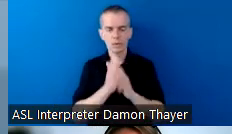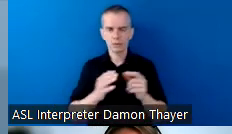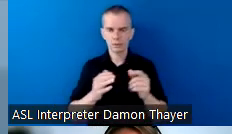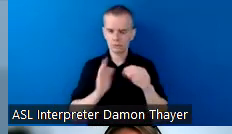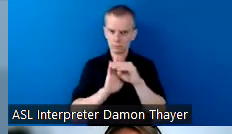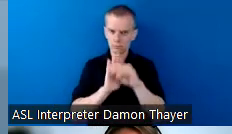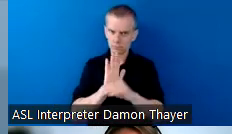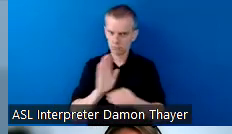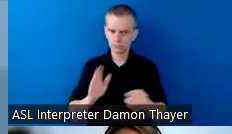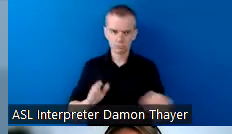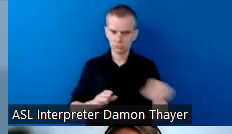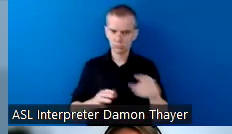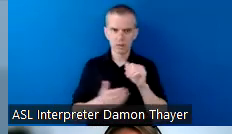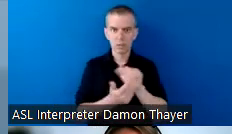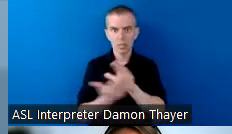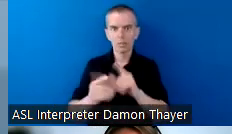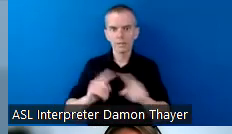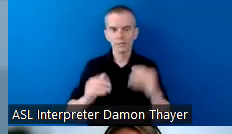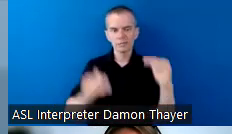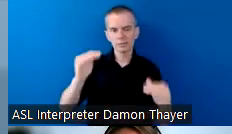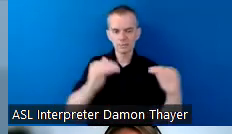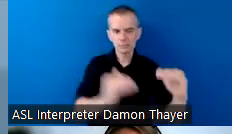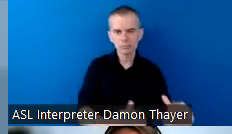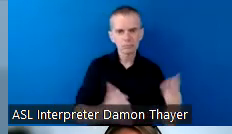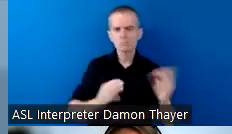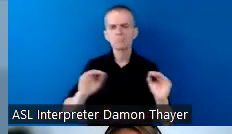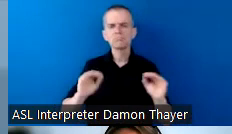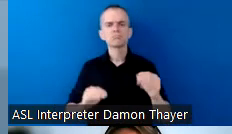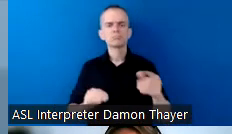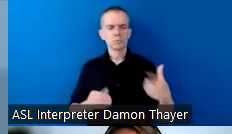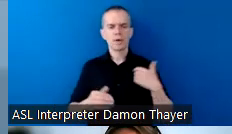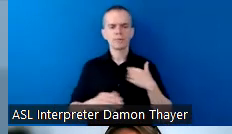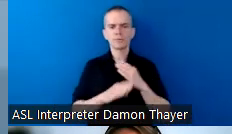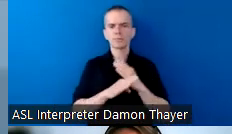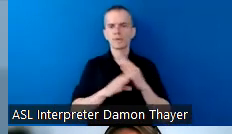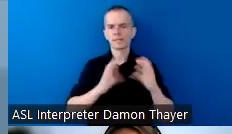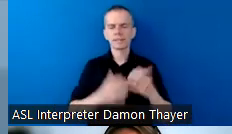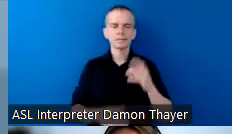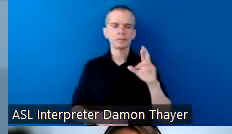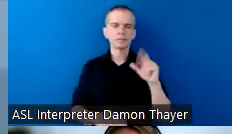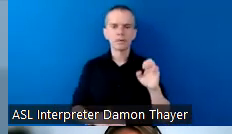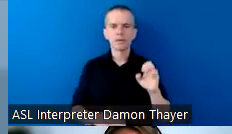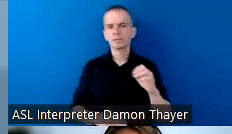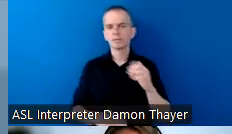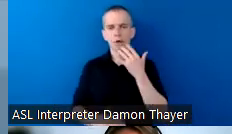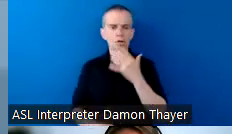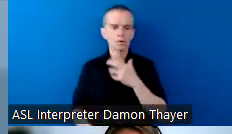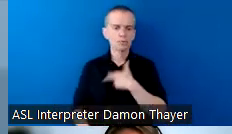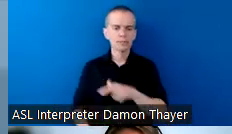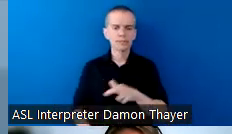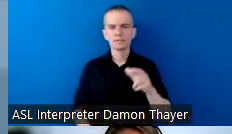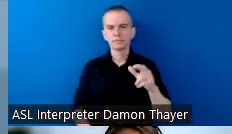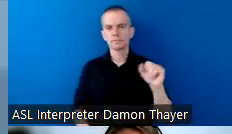learned, because of these protected classes. If you're a member of these protected classes, race, color, religion, sex, national